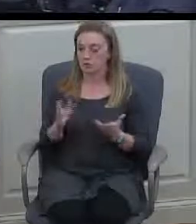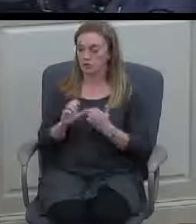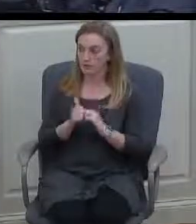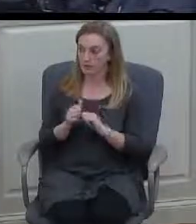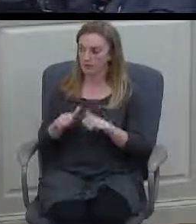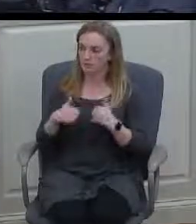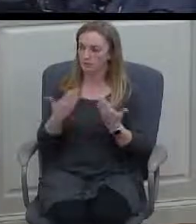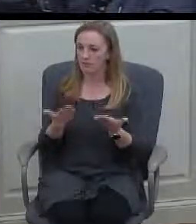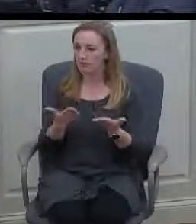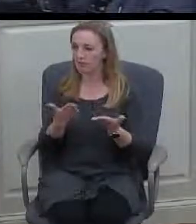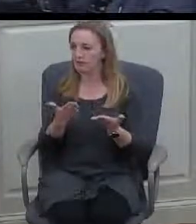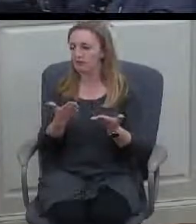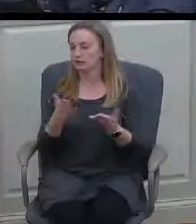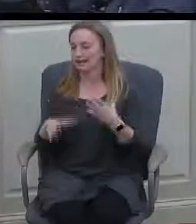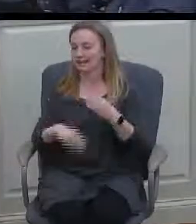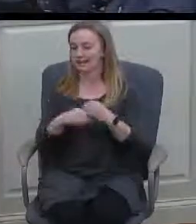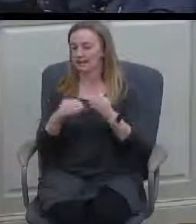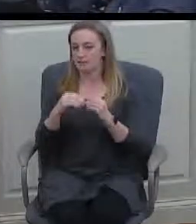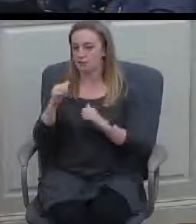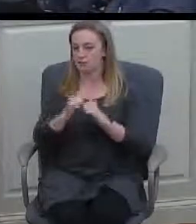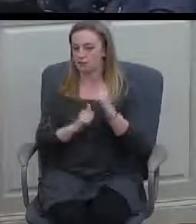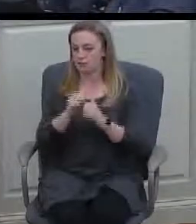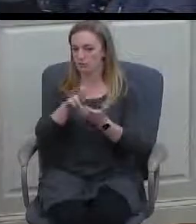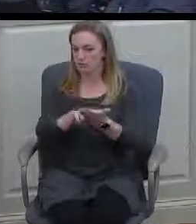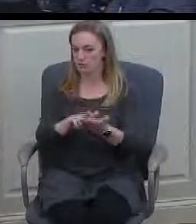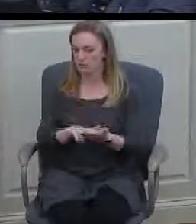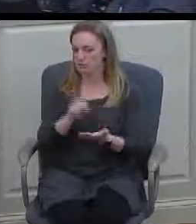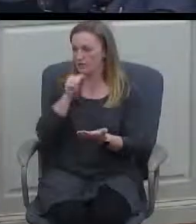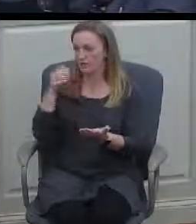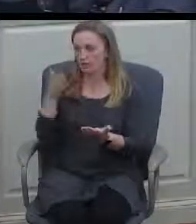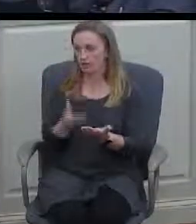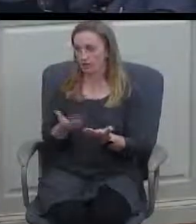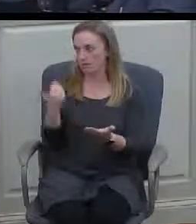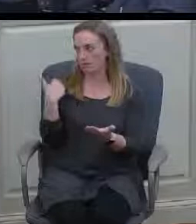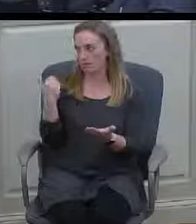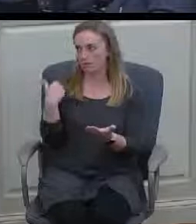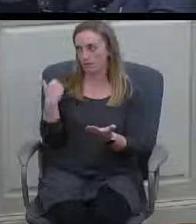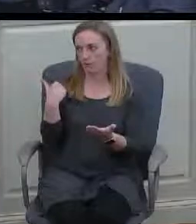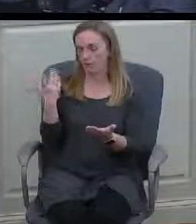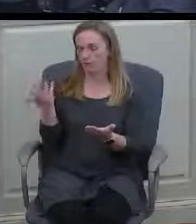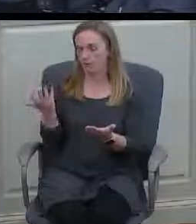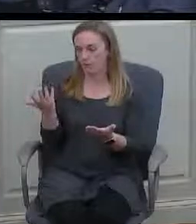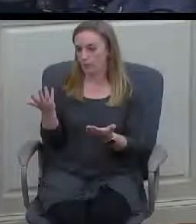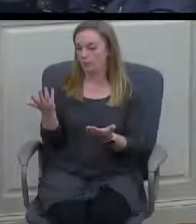structure to the contract. This probably wasn't there before. And so